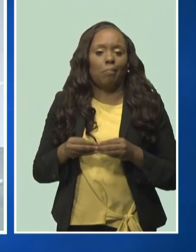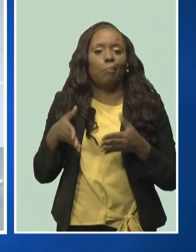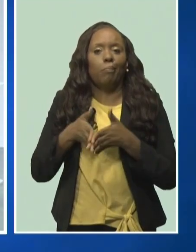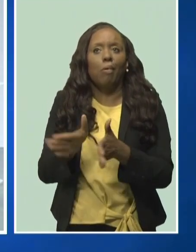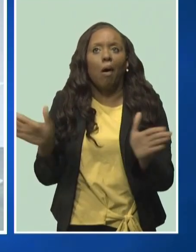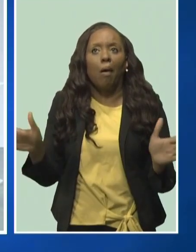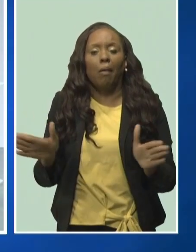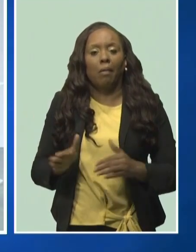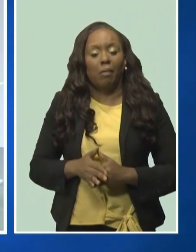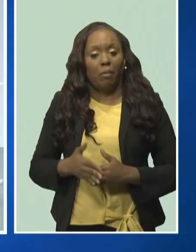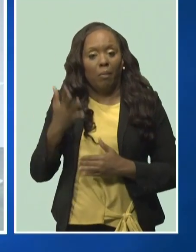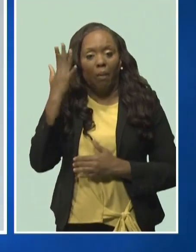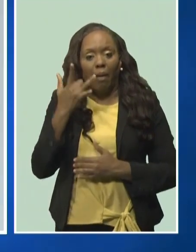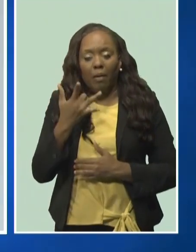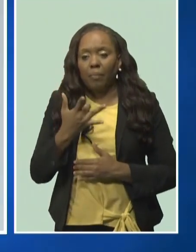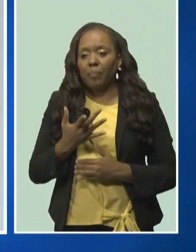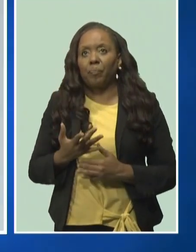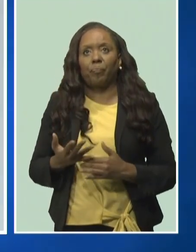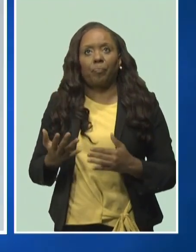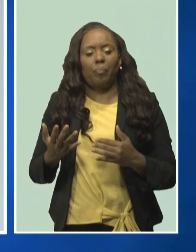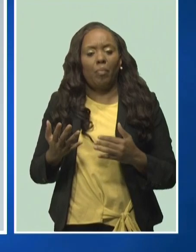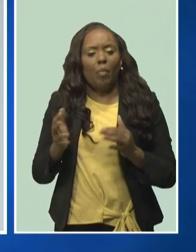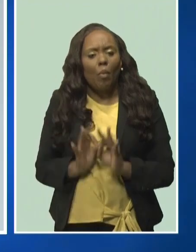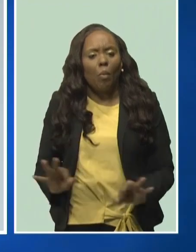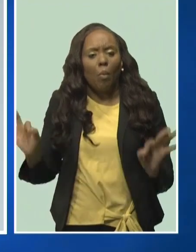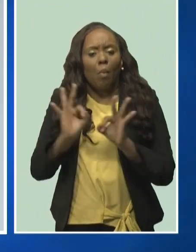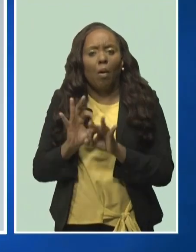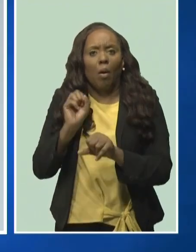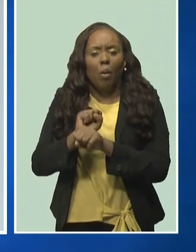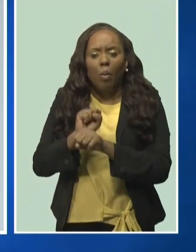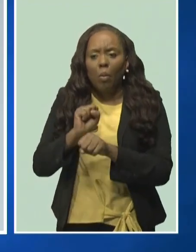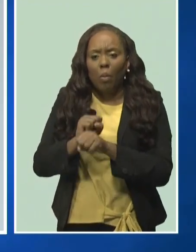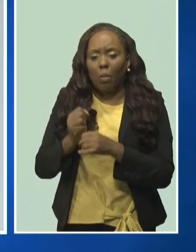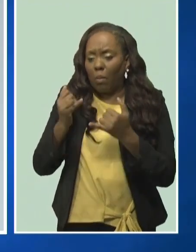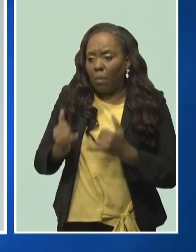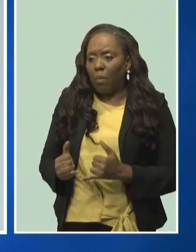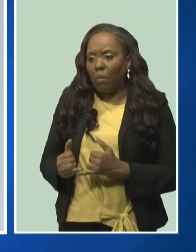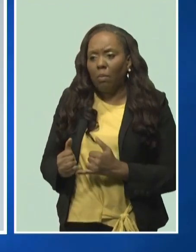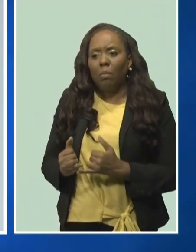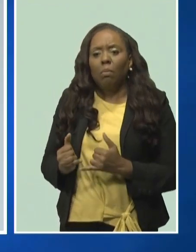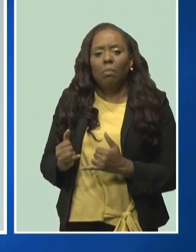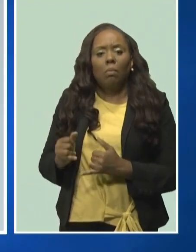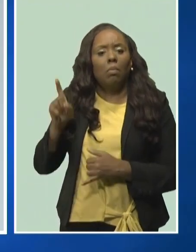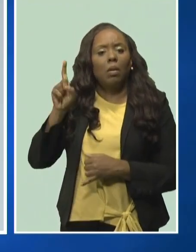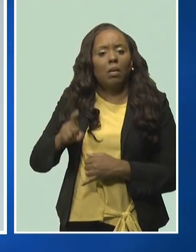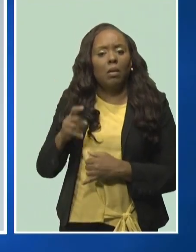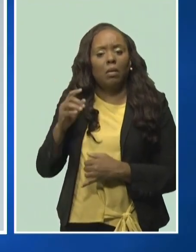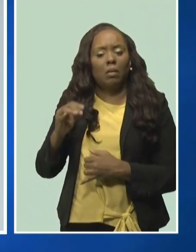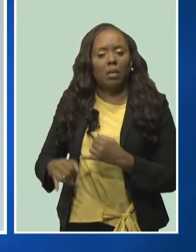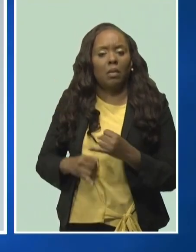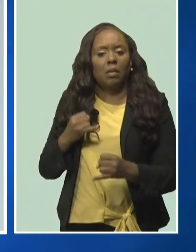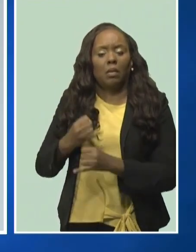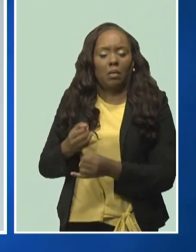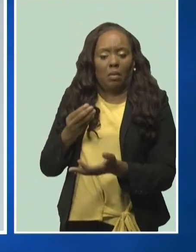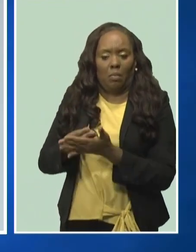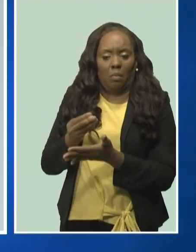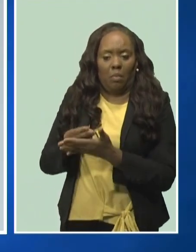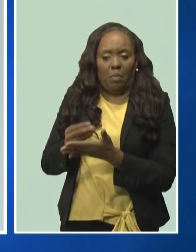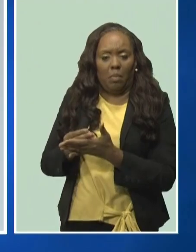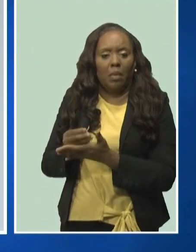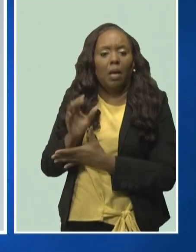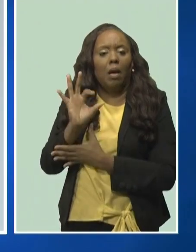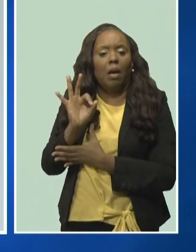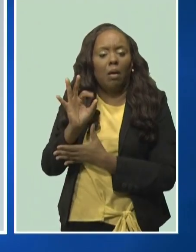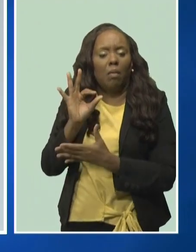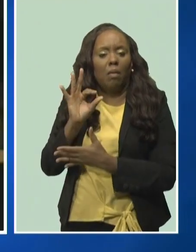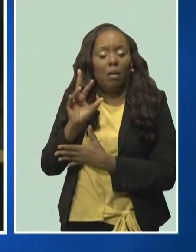you embark on this critical work for finding an international source of funding for global public goods,